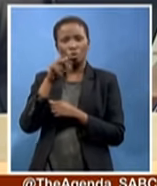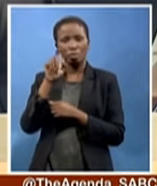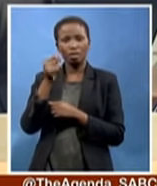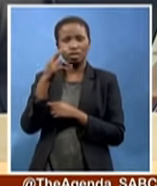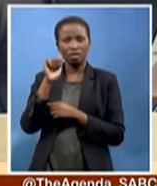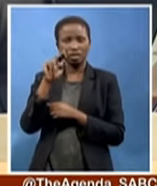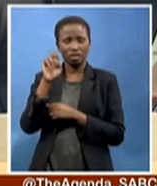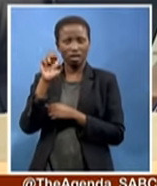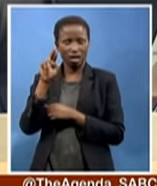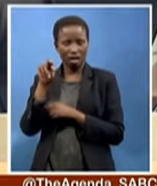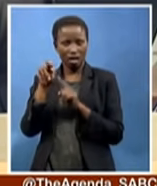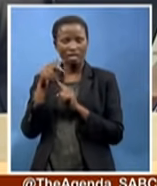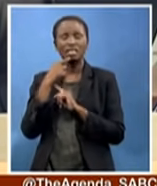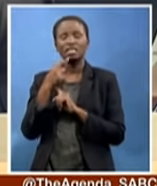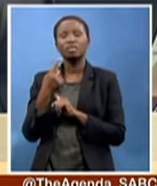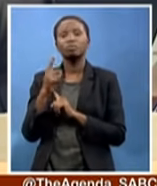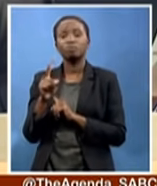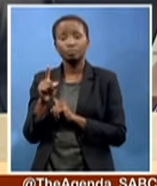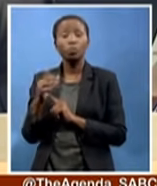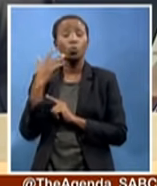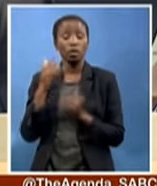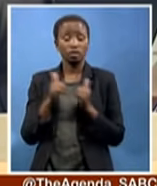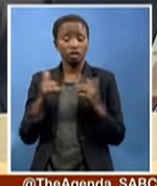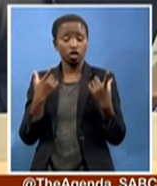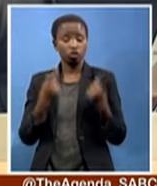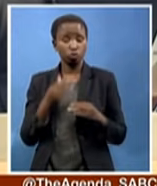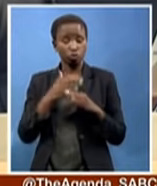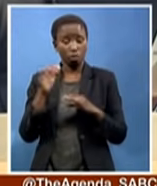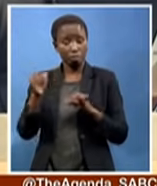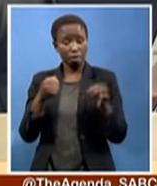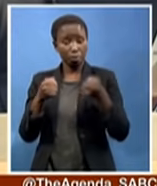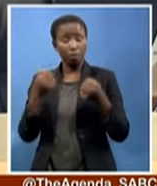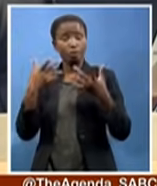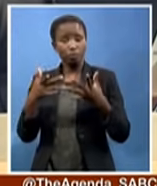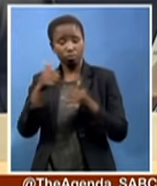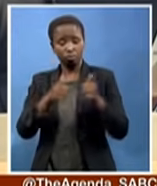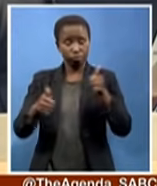appointments of senior public service staff, open quotes,